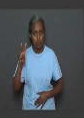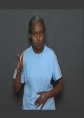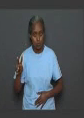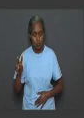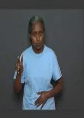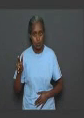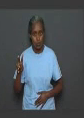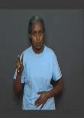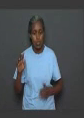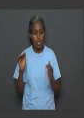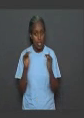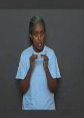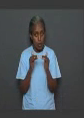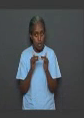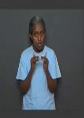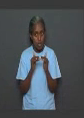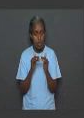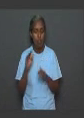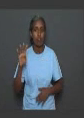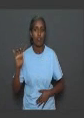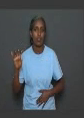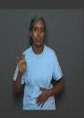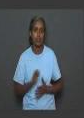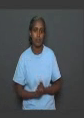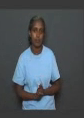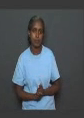2 equals 40.